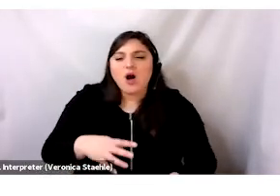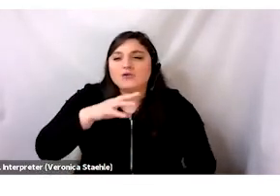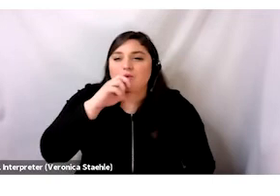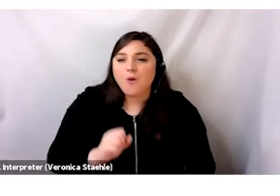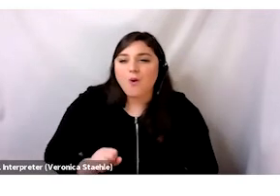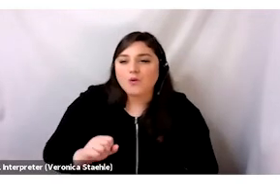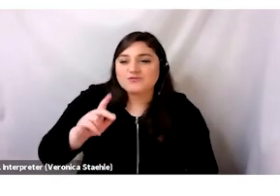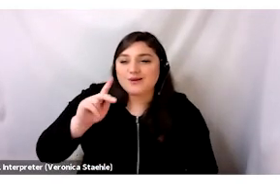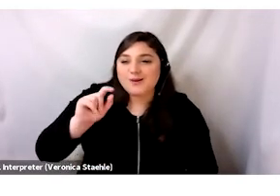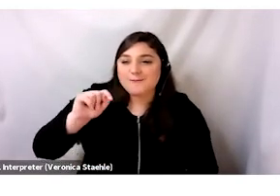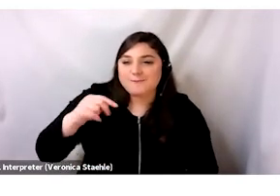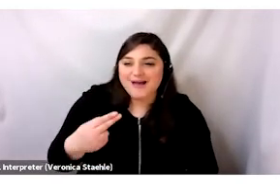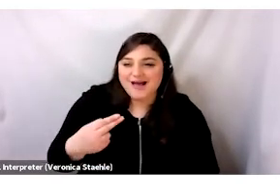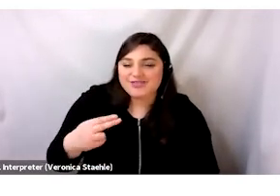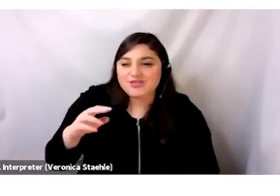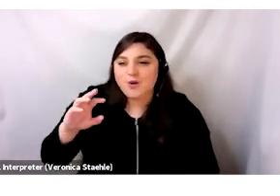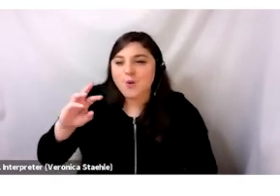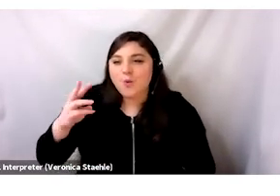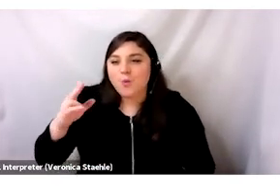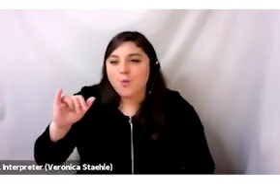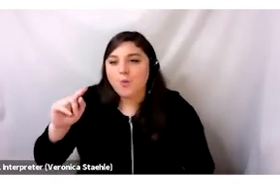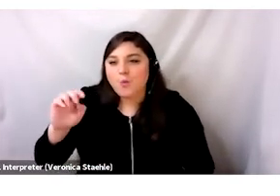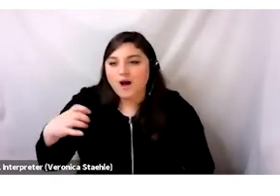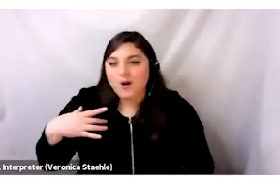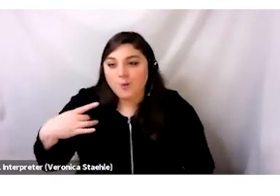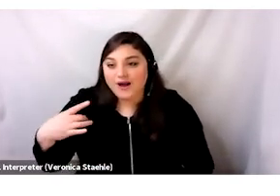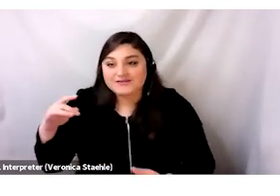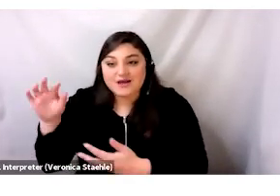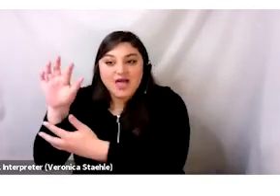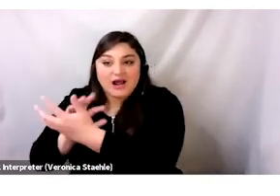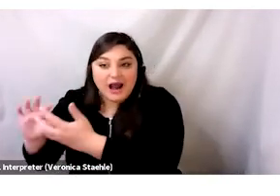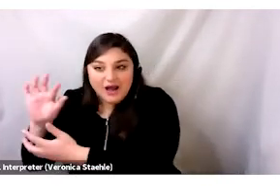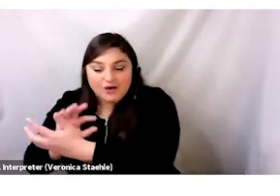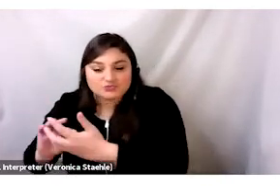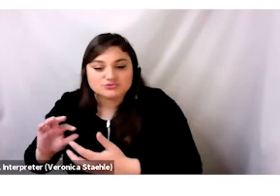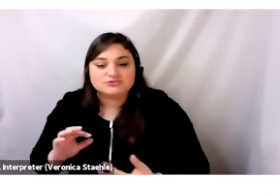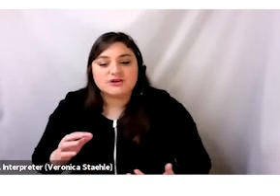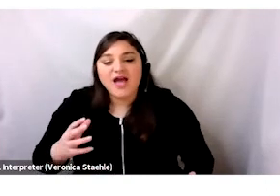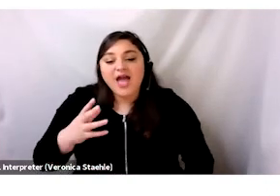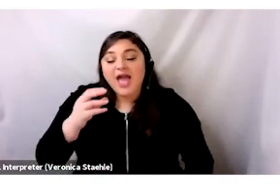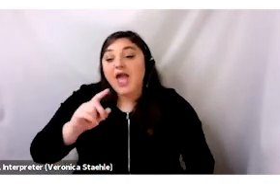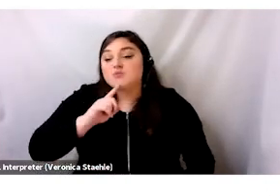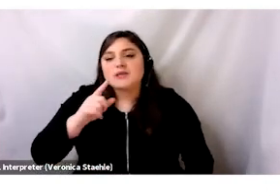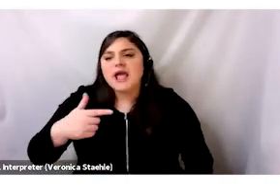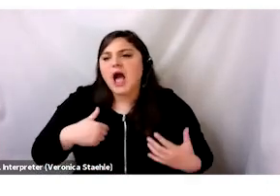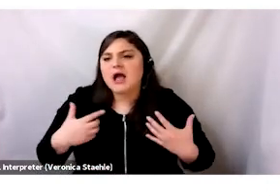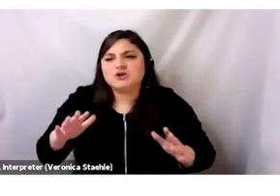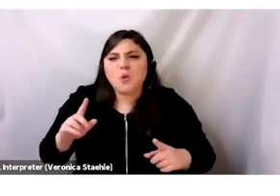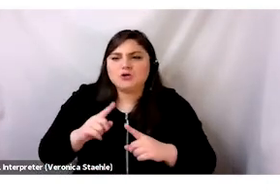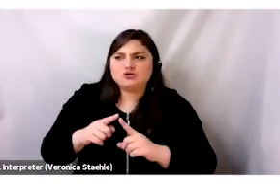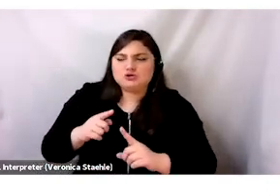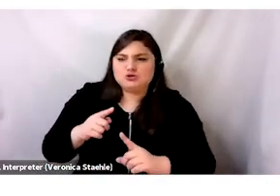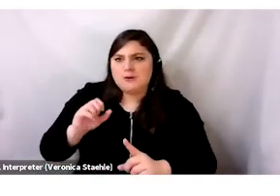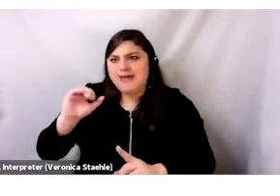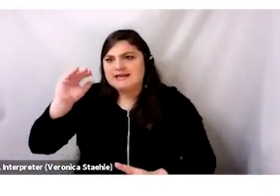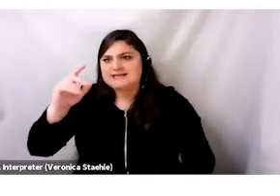called Old Path White Clouds. Um, so I would really start there. And that's not to say